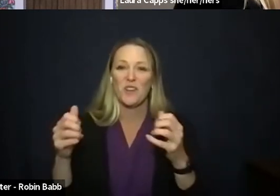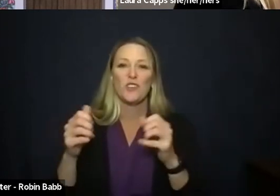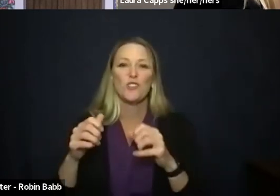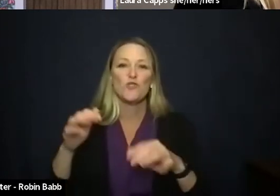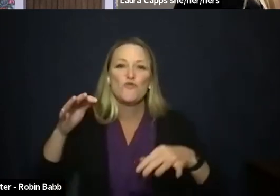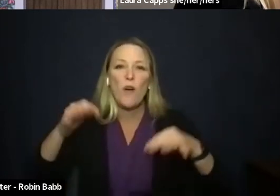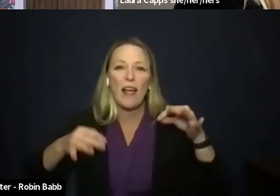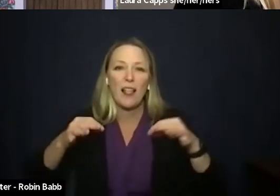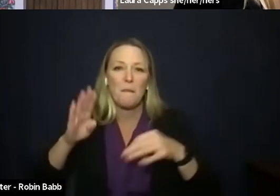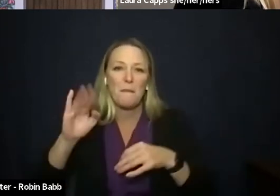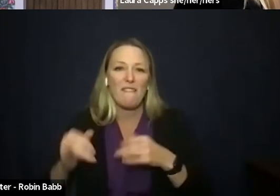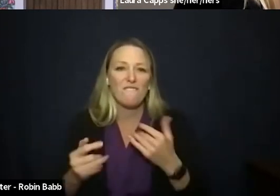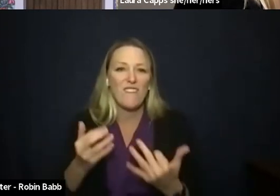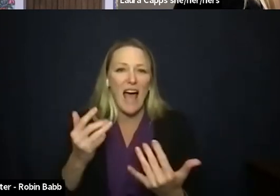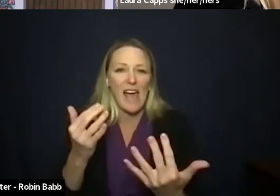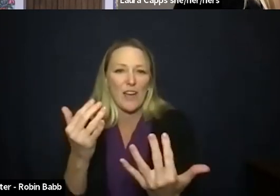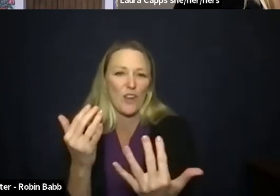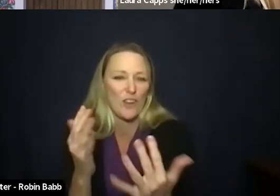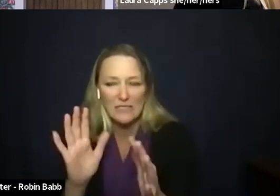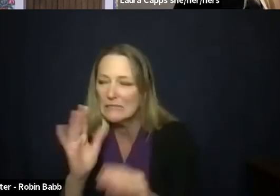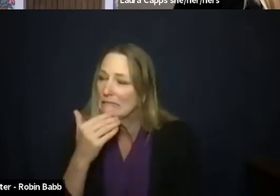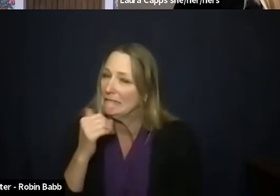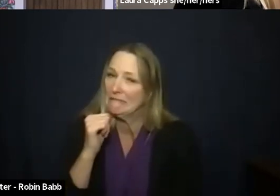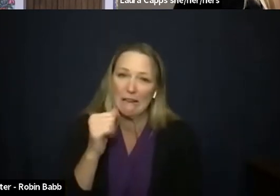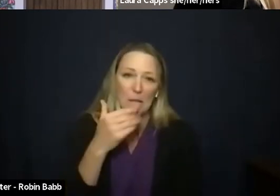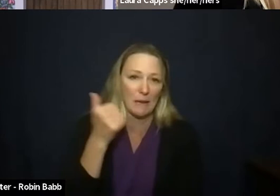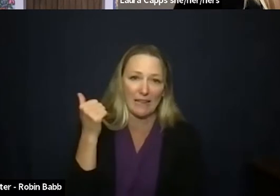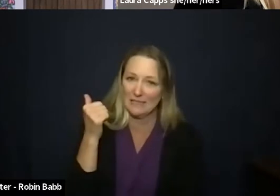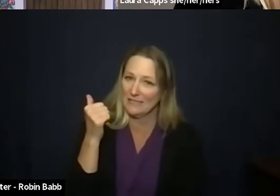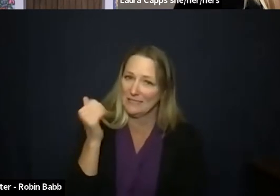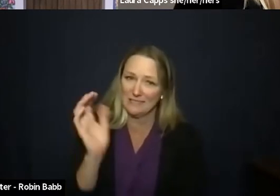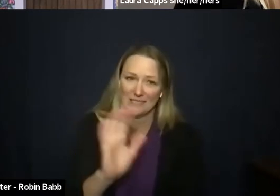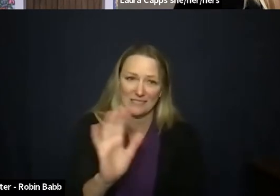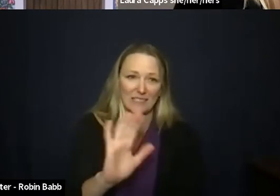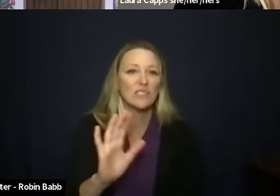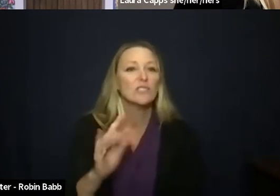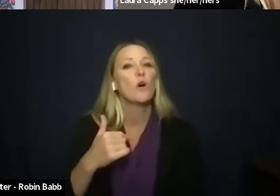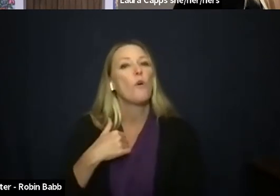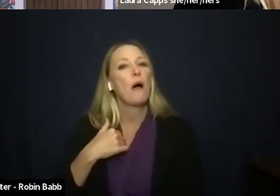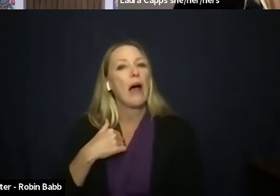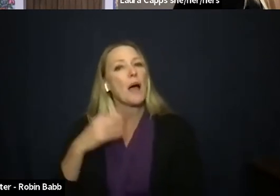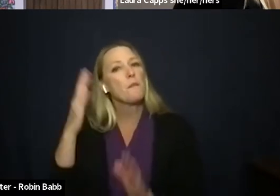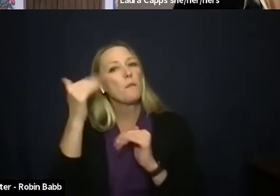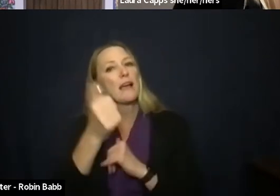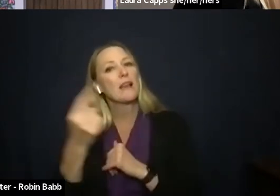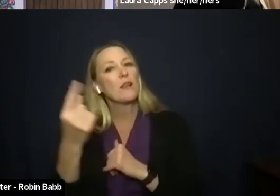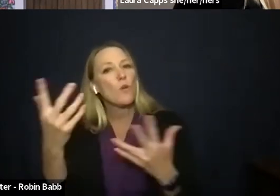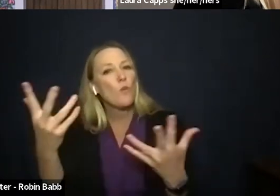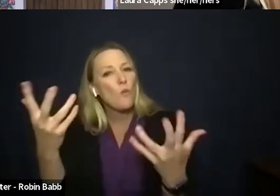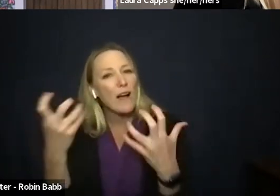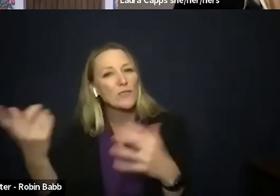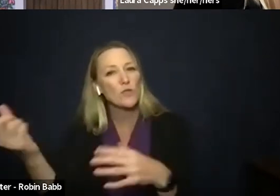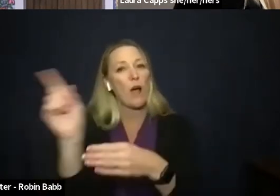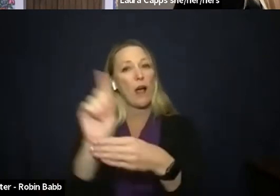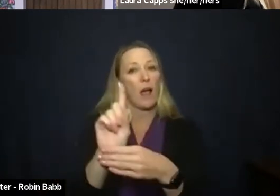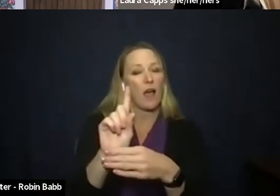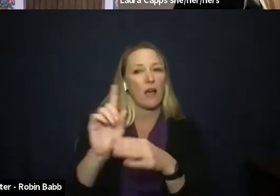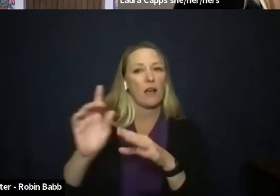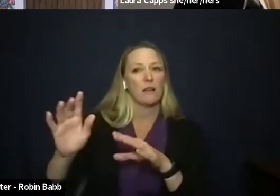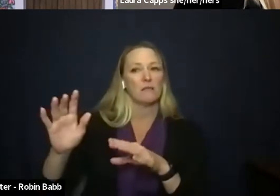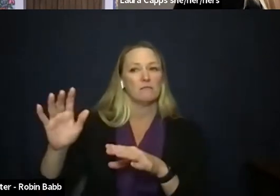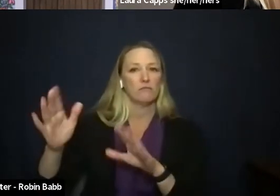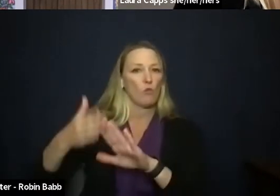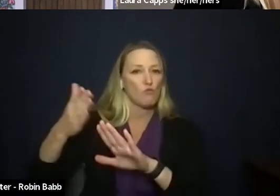best way so i that's why i'm also hoping that we can again anyone coming up for a candidate um for a school